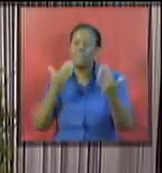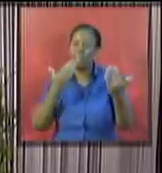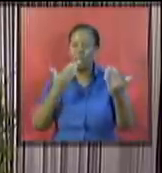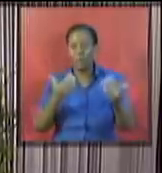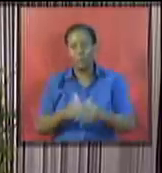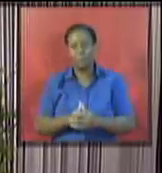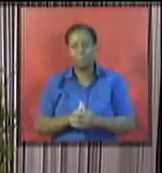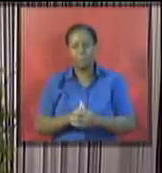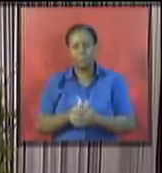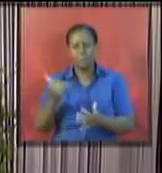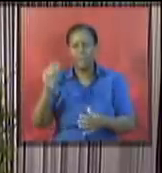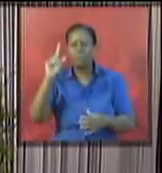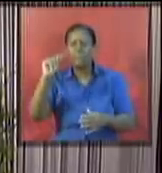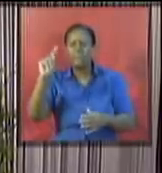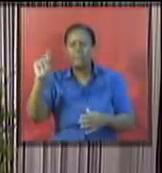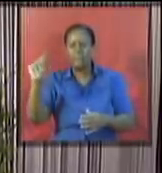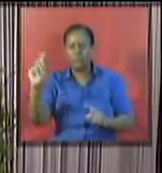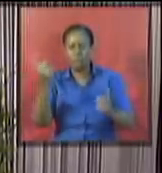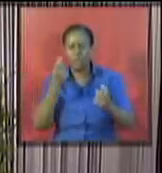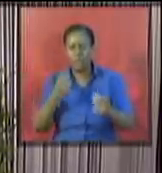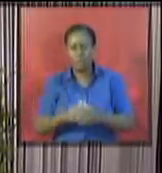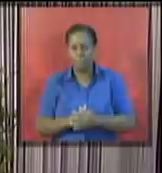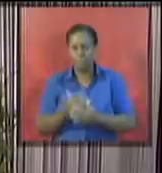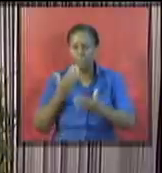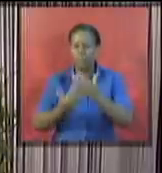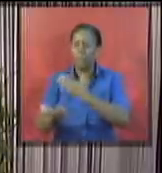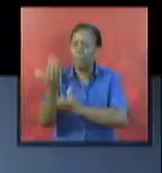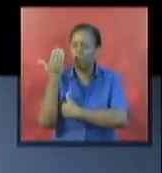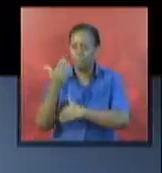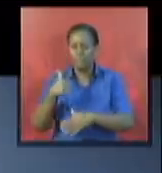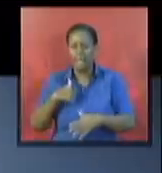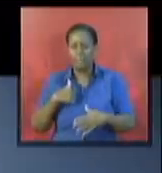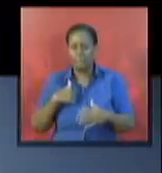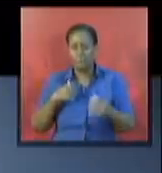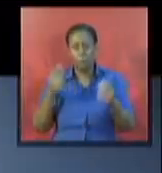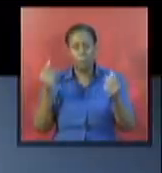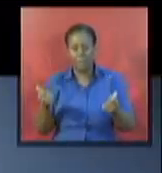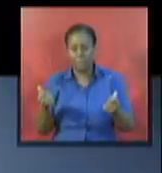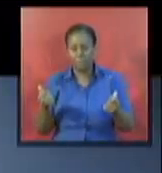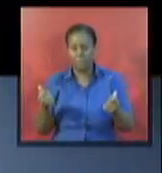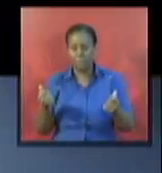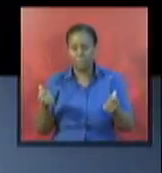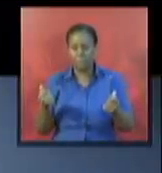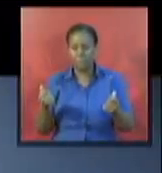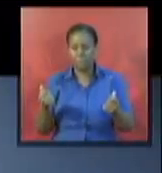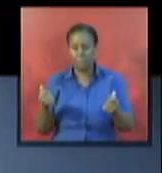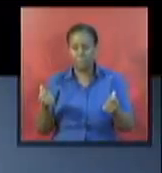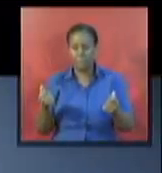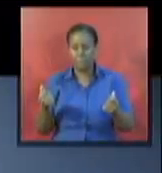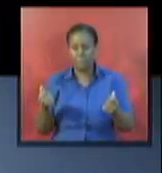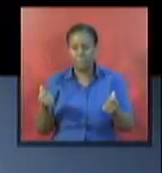Good morning, everyone. Morning. I'll try to be very quick. I'm not too sure who will best able to answer. Just ask and somebody will